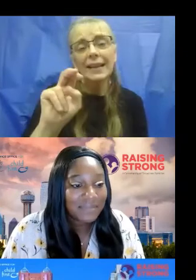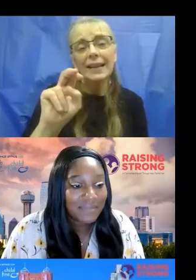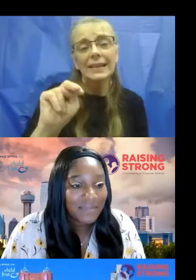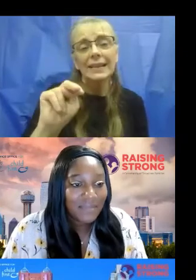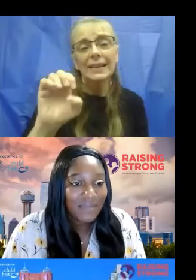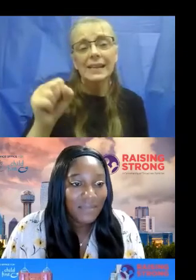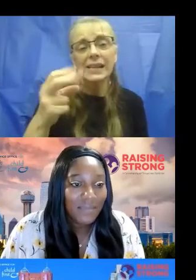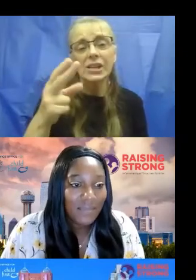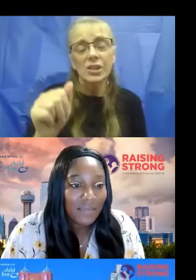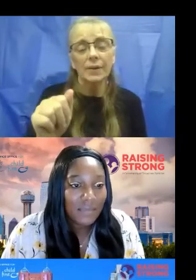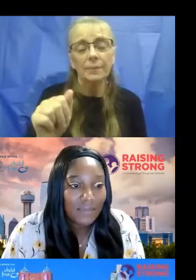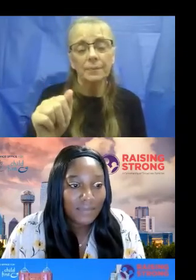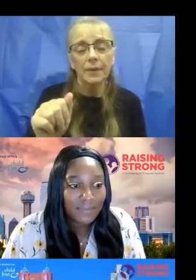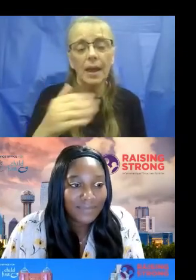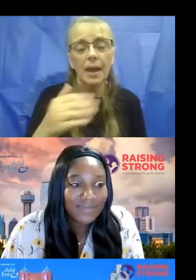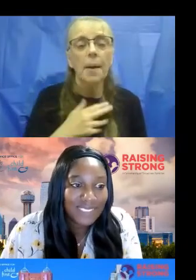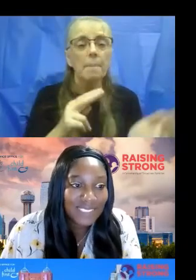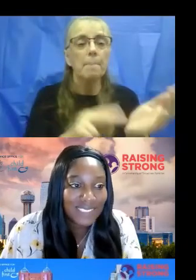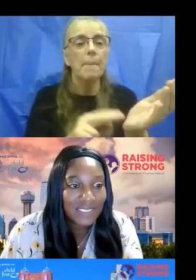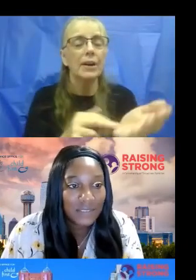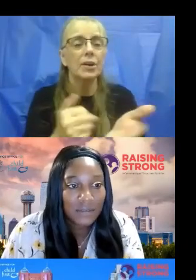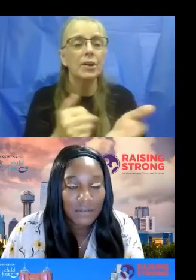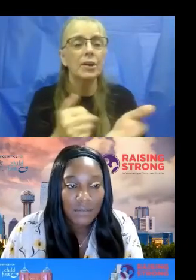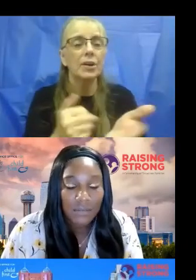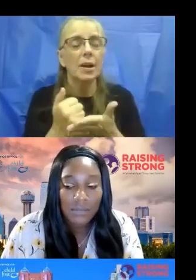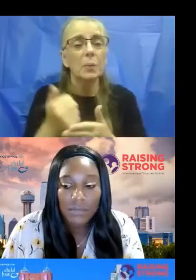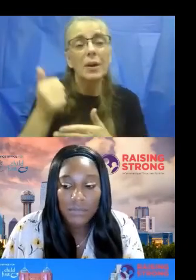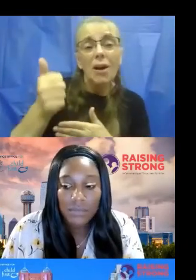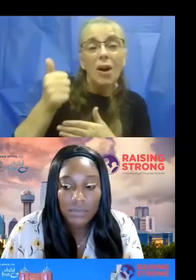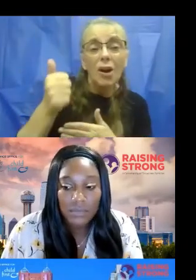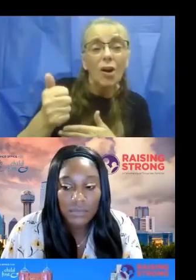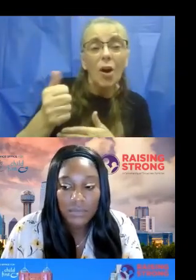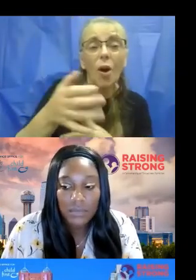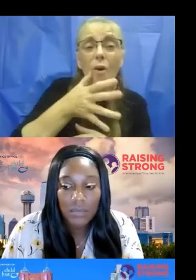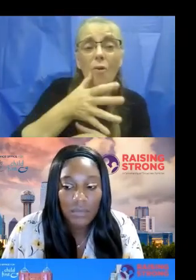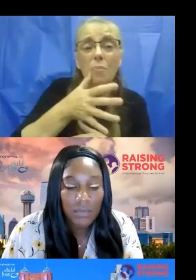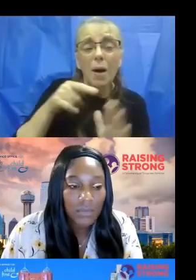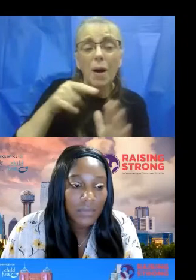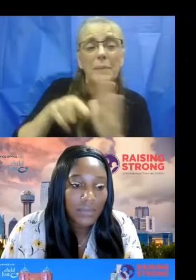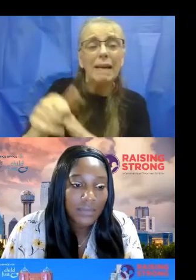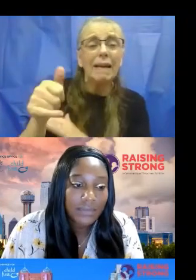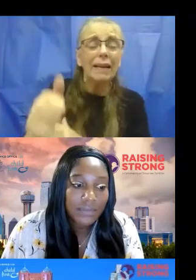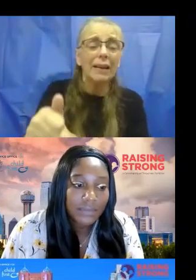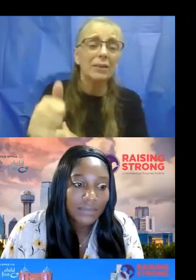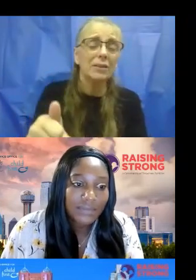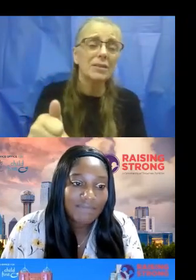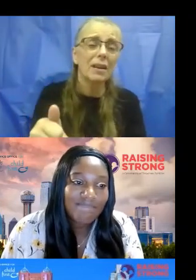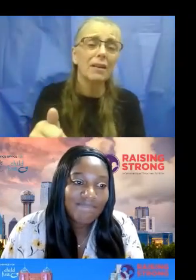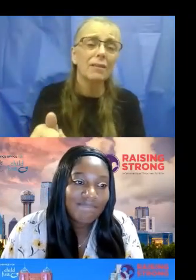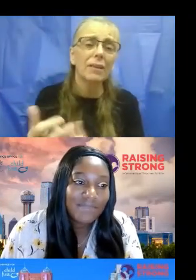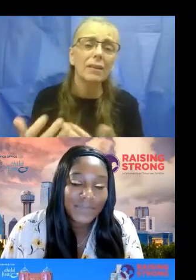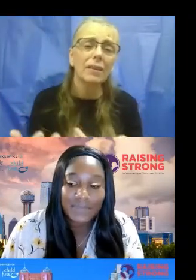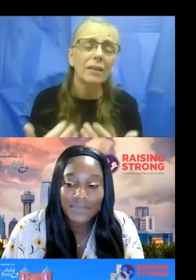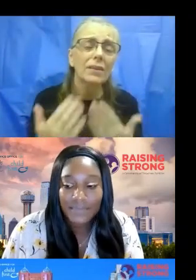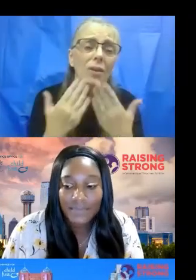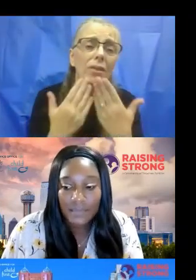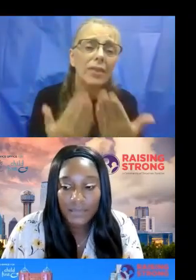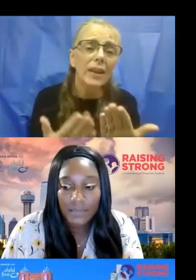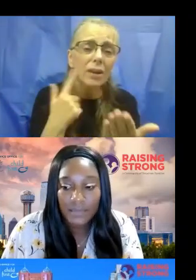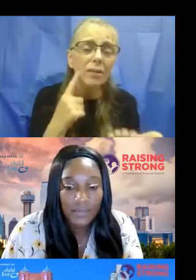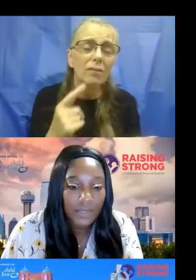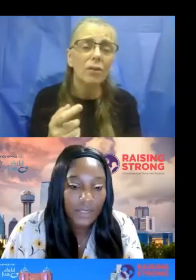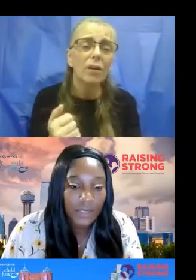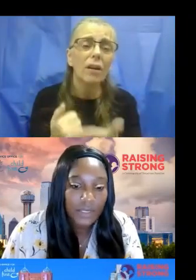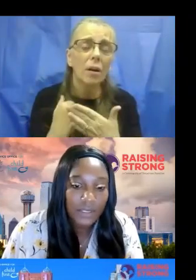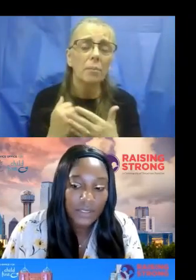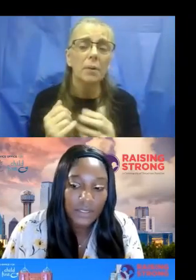me when her mom died by suicide, and she'll be forever grateful. Tanisha, we're so sorry. We're glad you